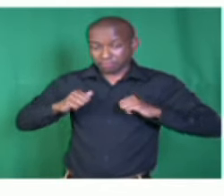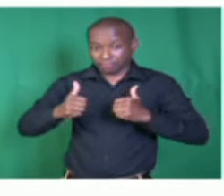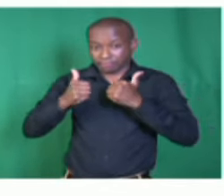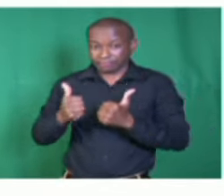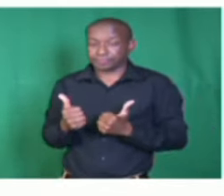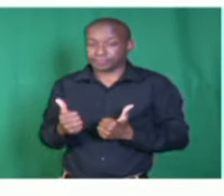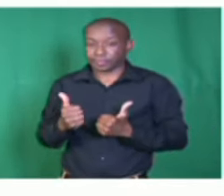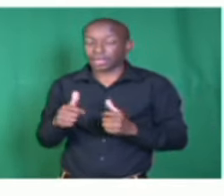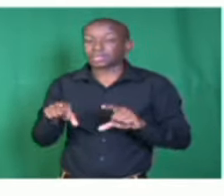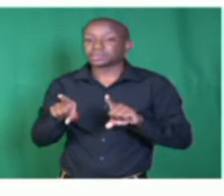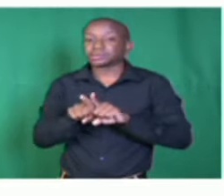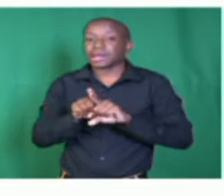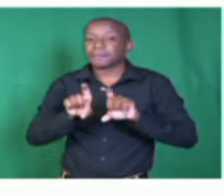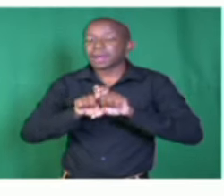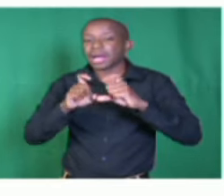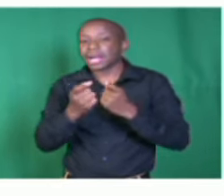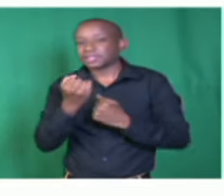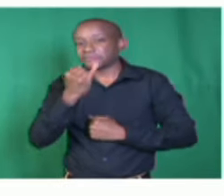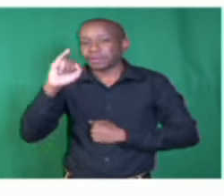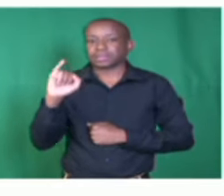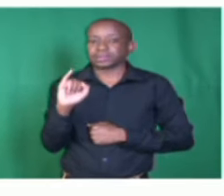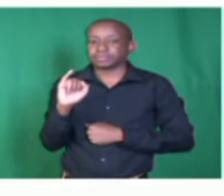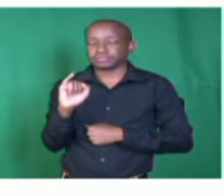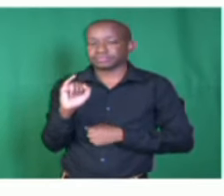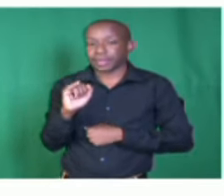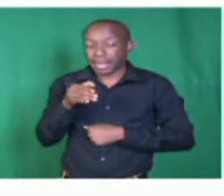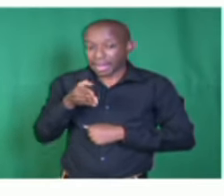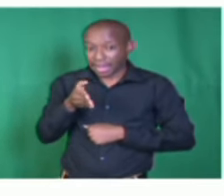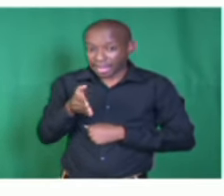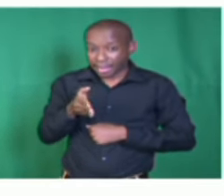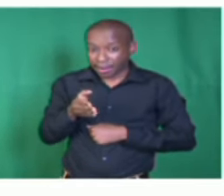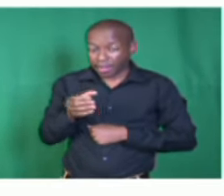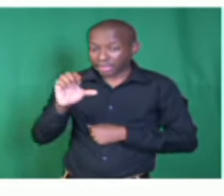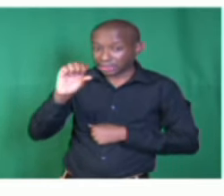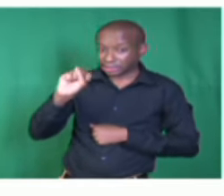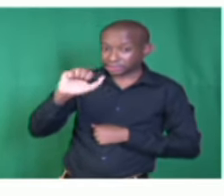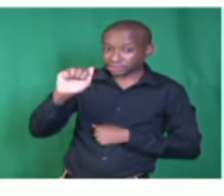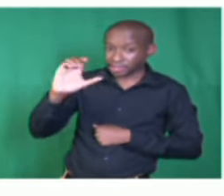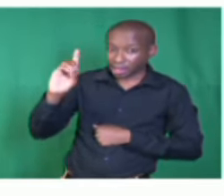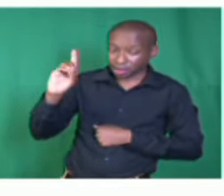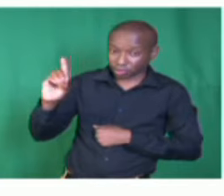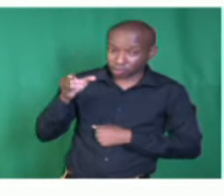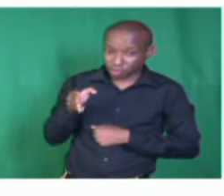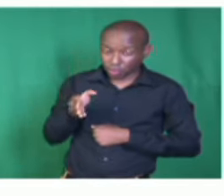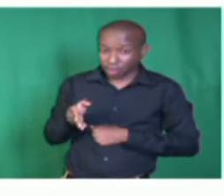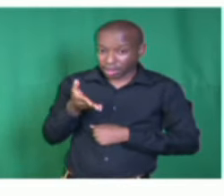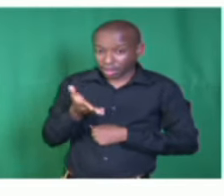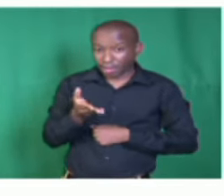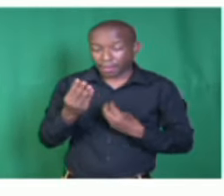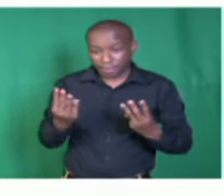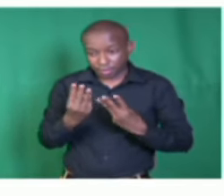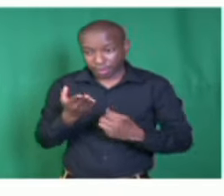They were in the upper class, they were wealthy. So since these people were wealthy, also in